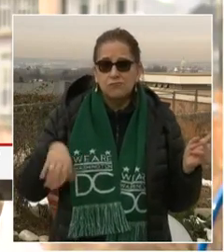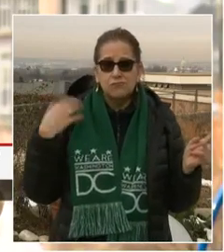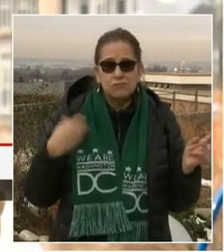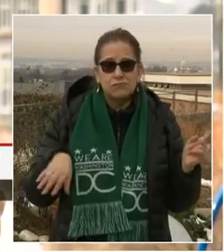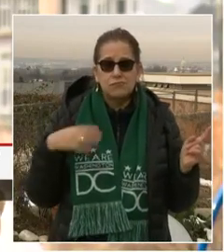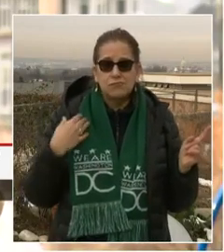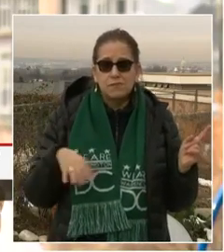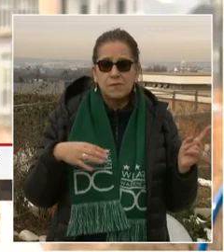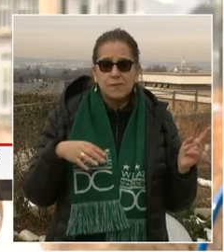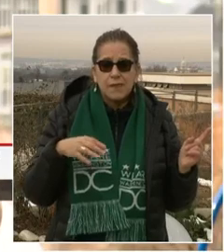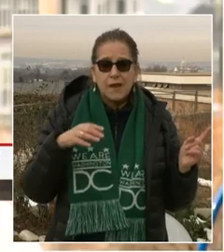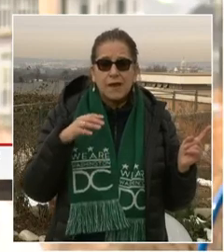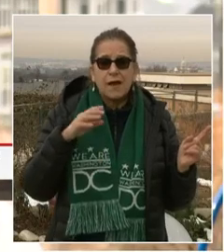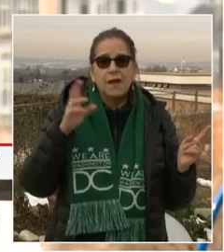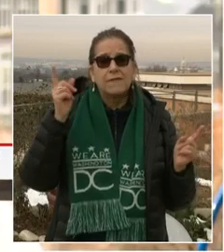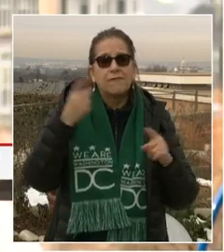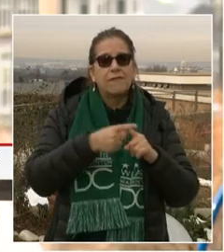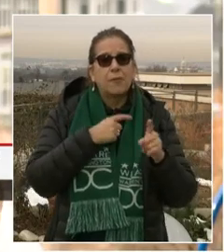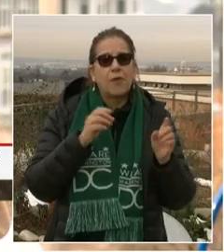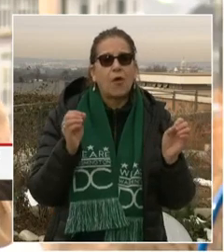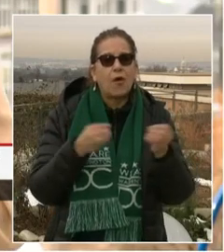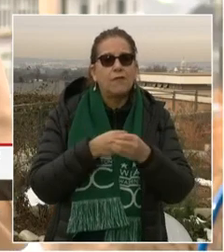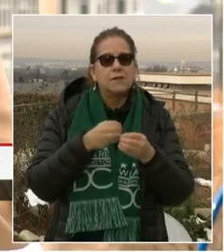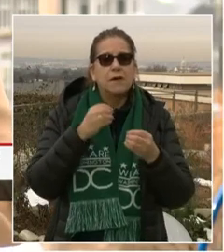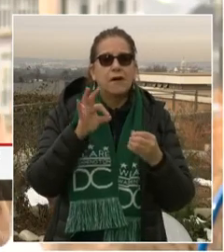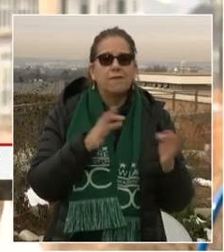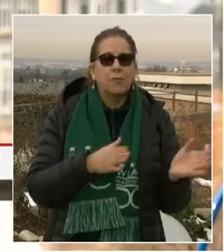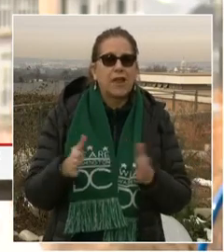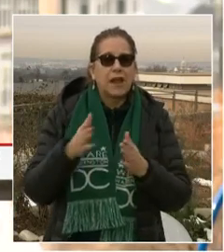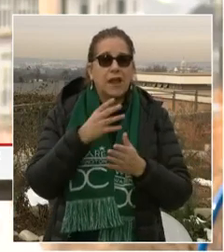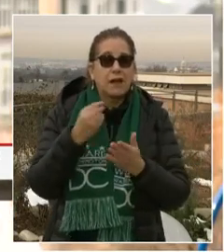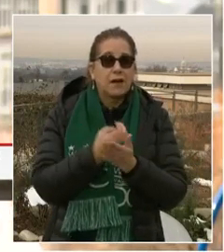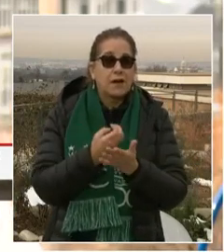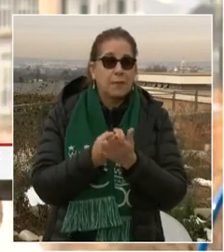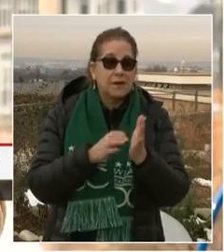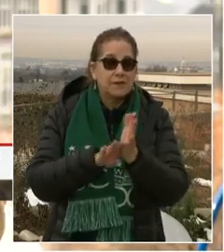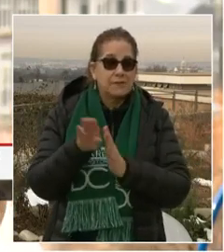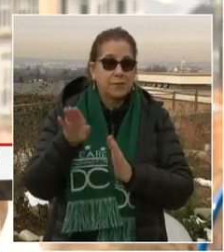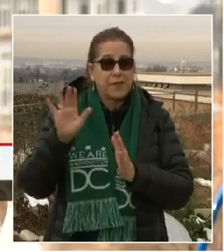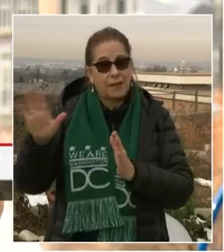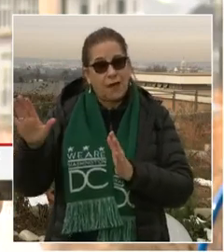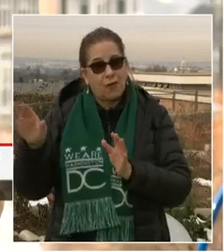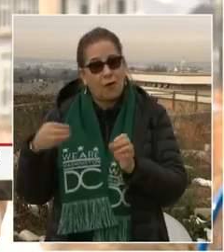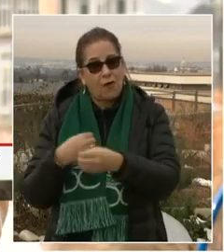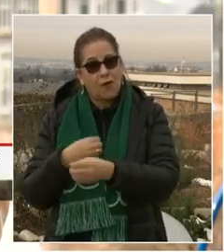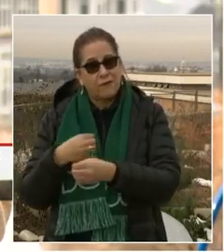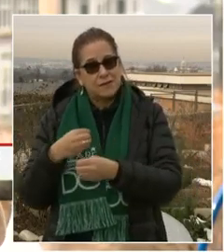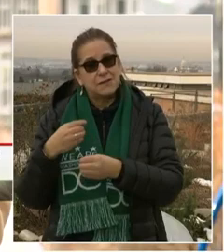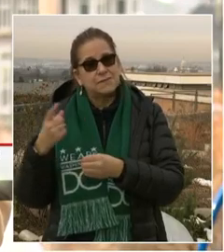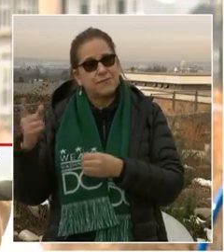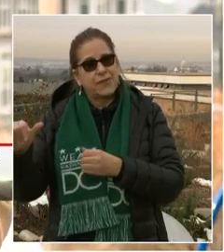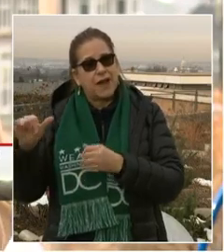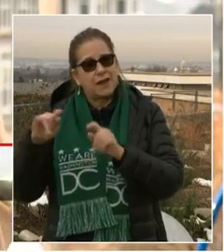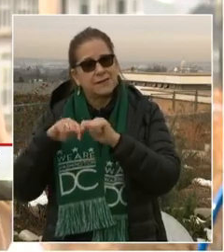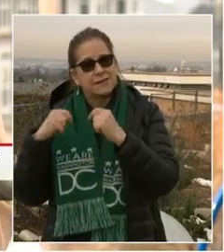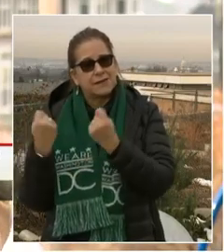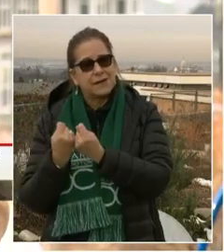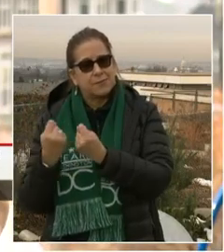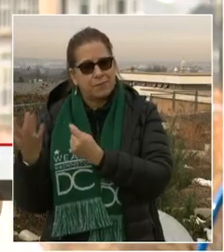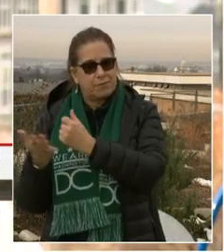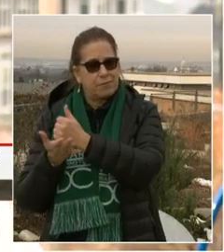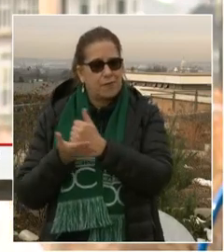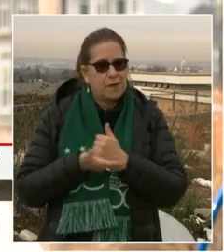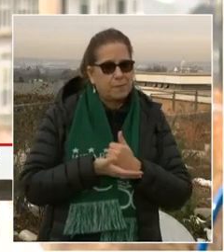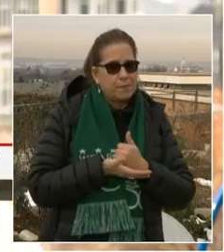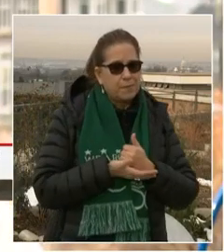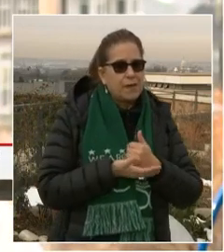Development, our 1MC team, our families, and our neighbors who make this work possible. Together, we will